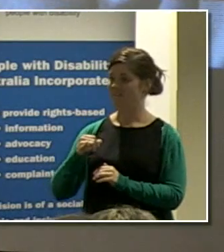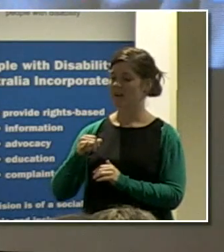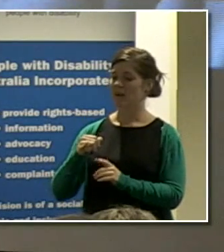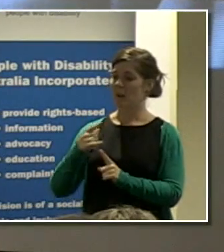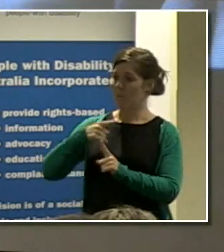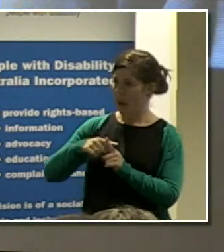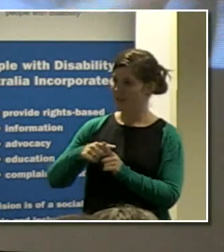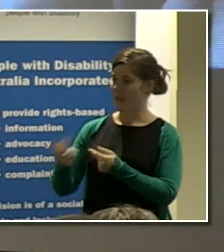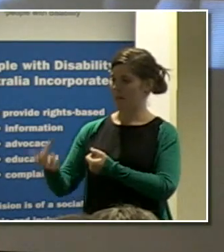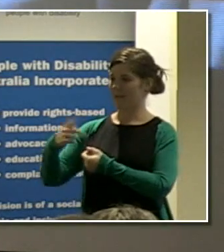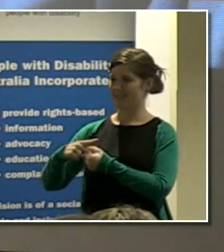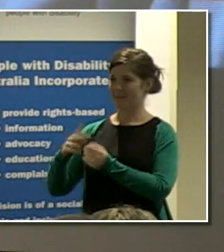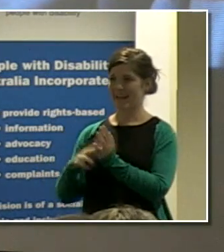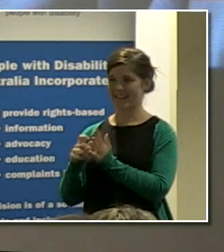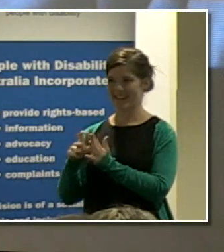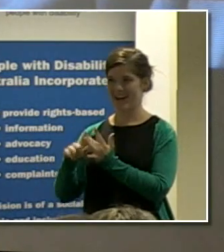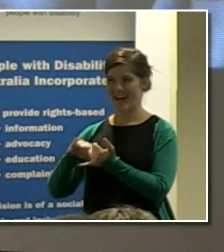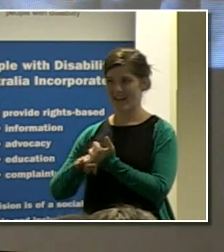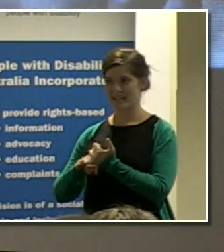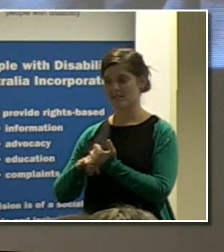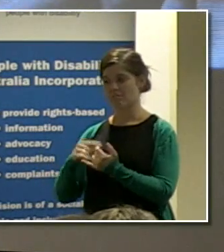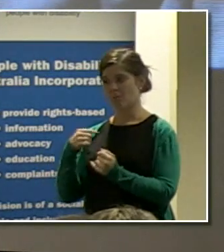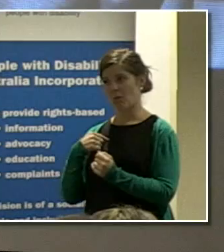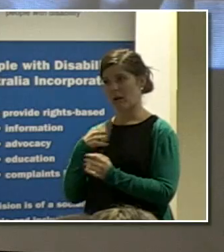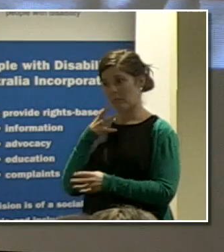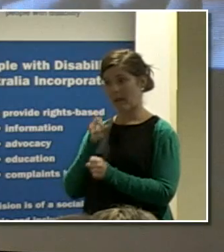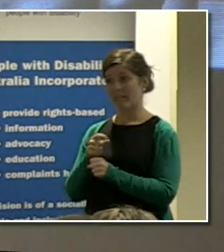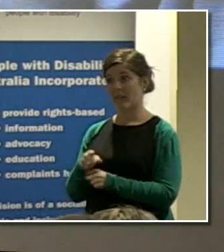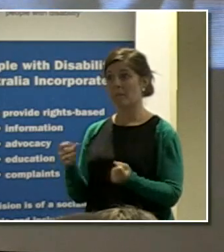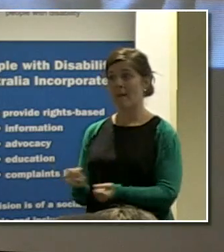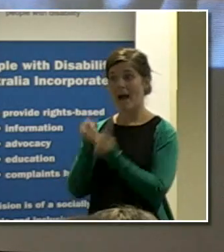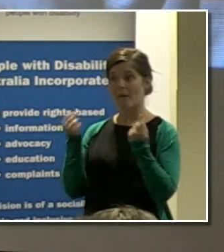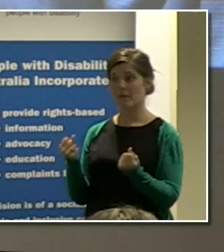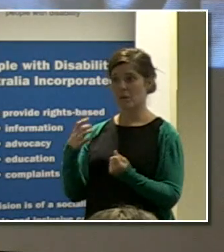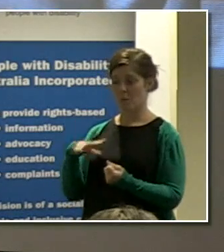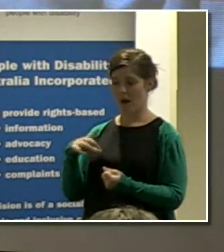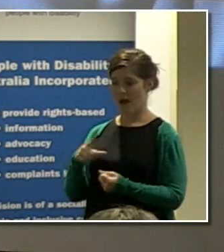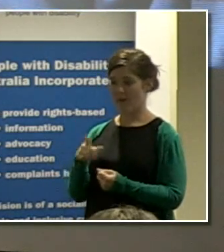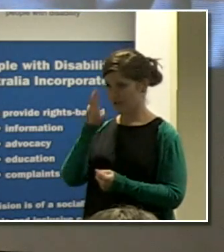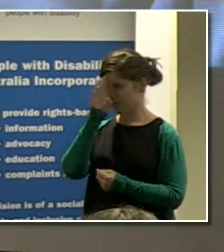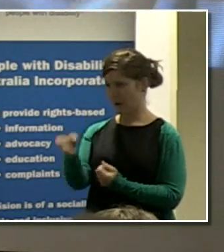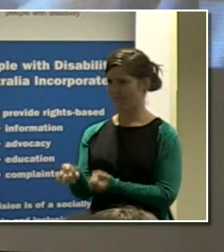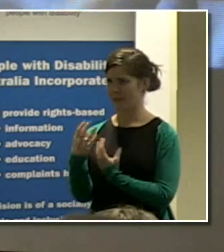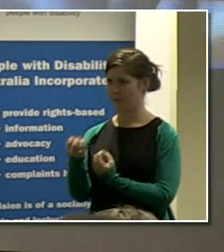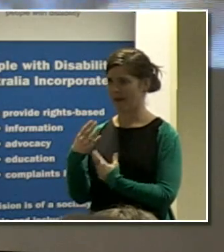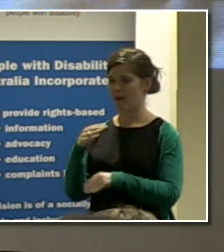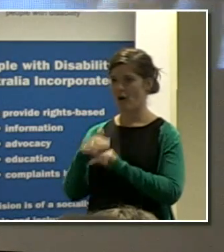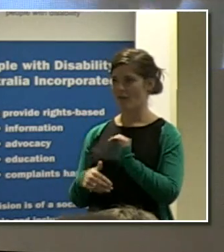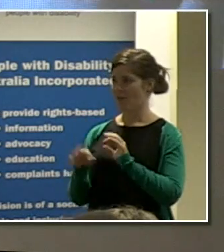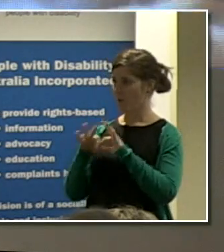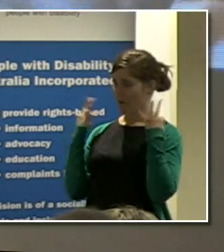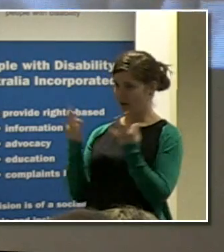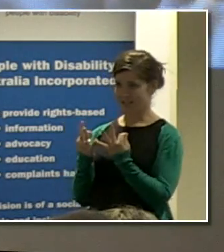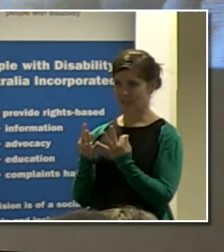which is, from the agency's point of view, a very powerful group, because they give us immediate feedback on the organisation as